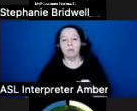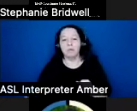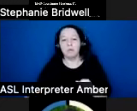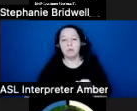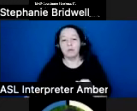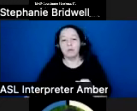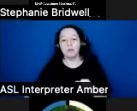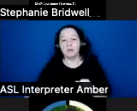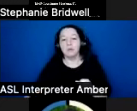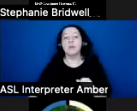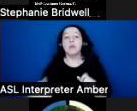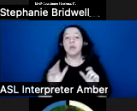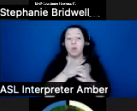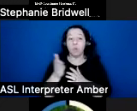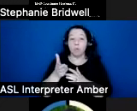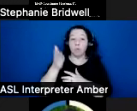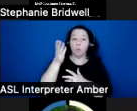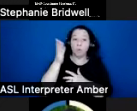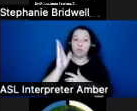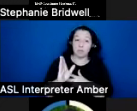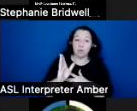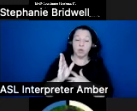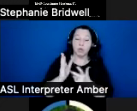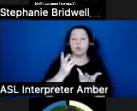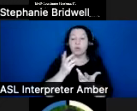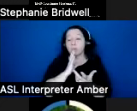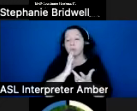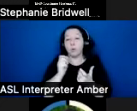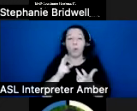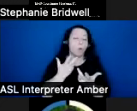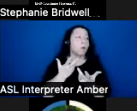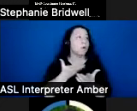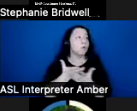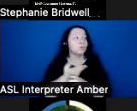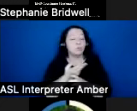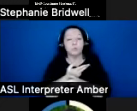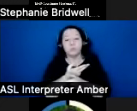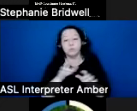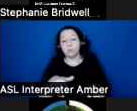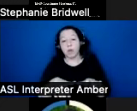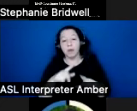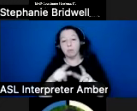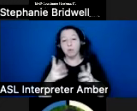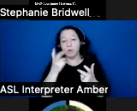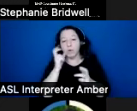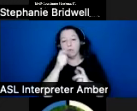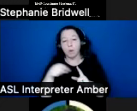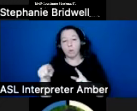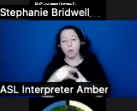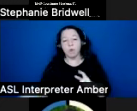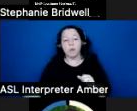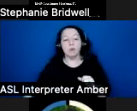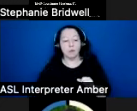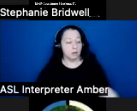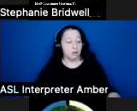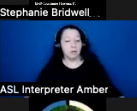through your speaker or utilize the chat, but we wanted to hear from you all and see what have you always